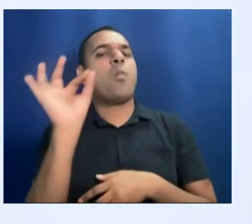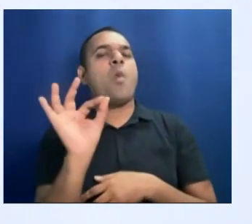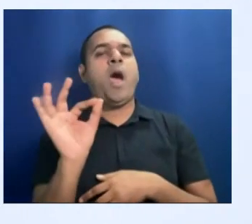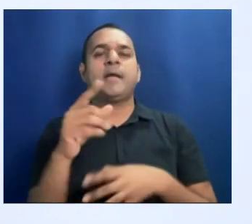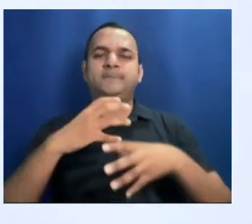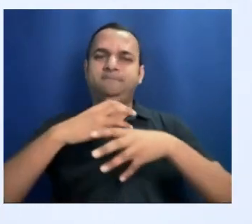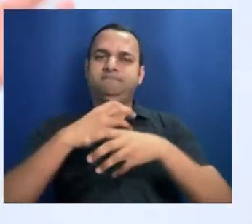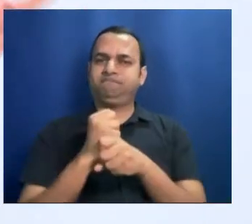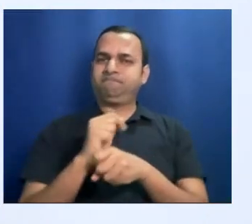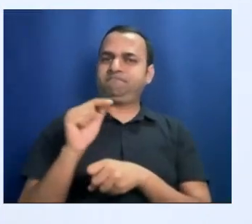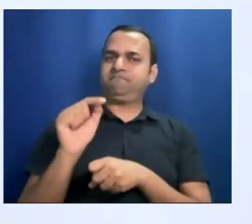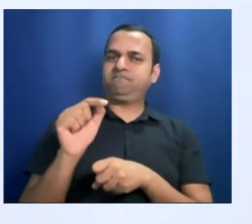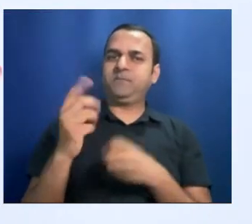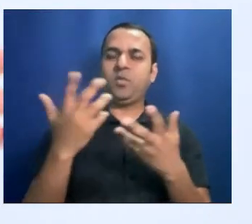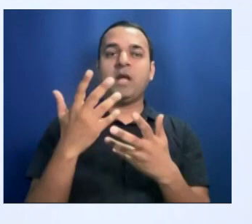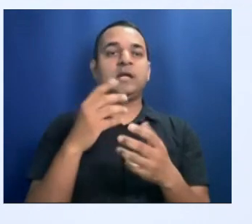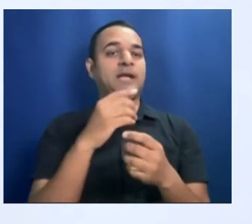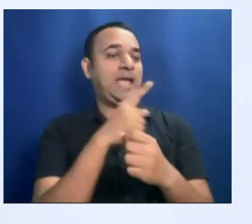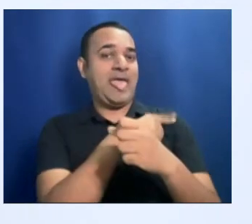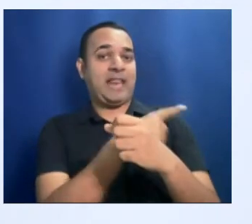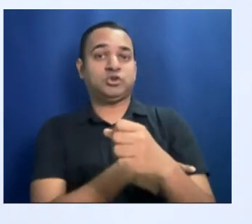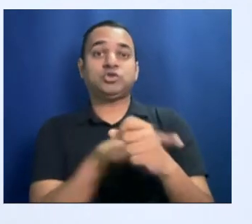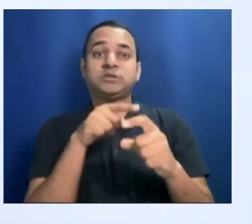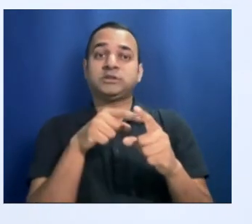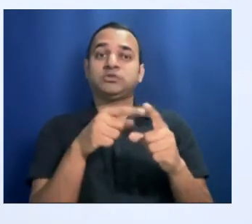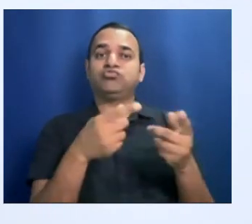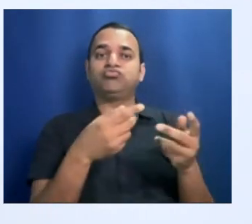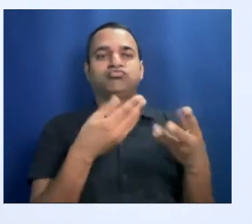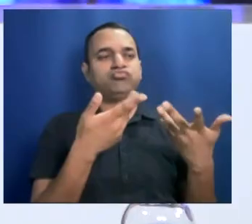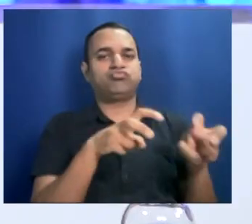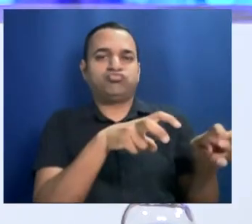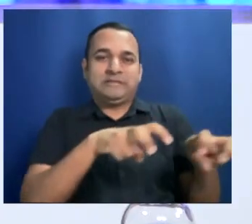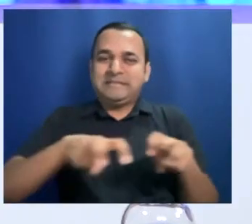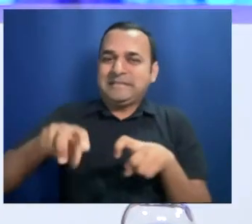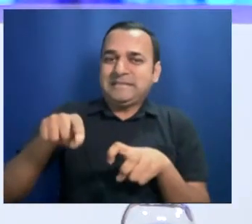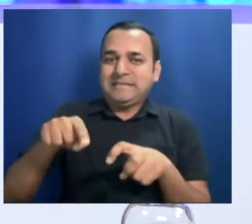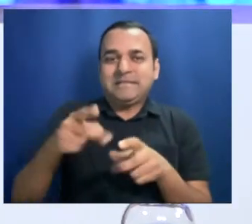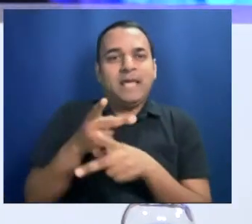in care? Like, where are the linkages there?